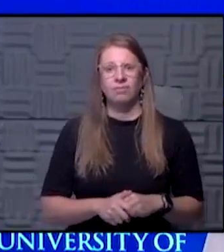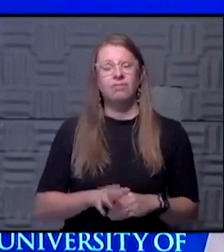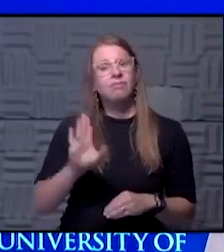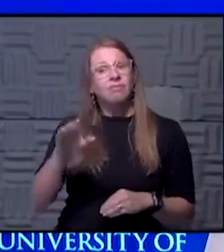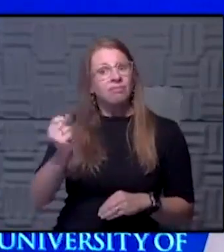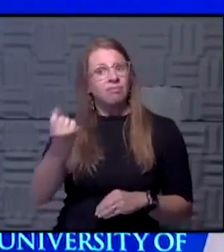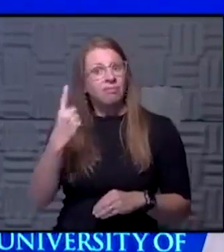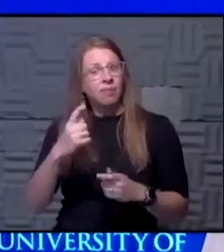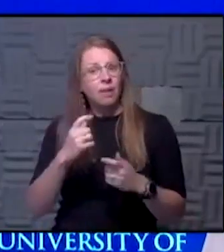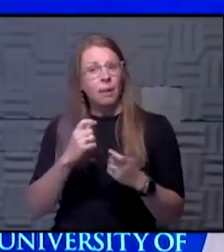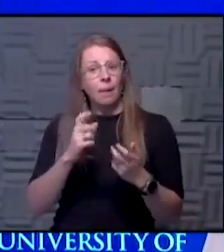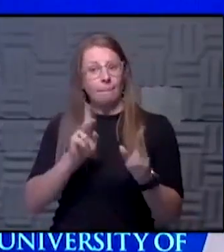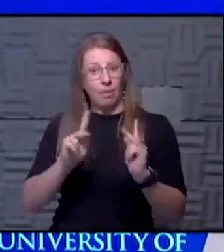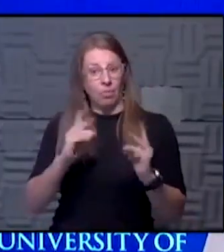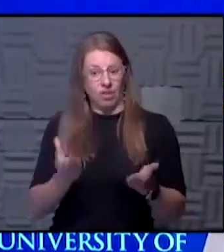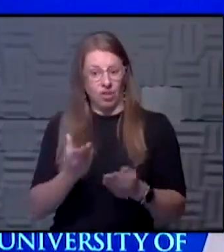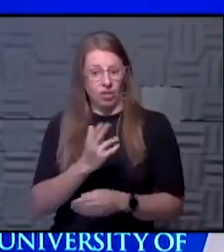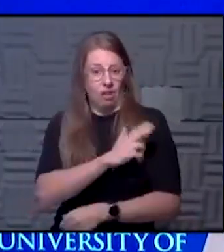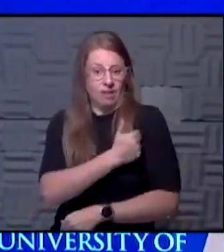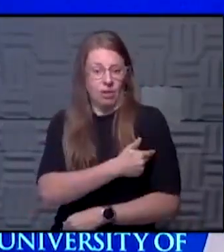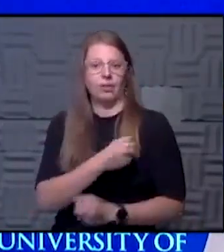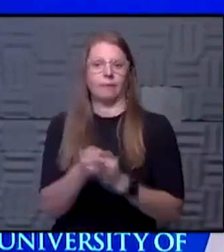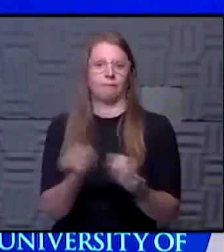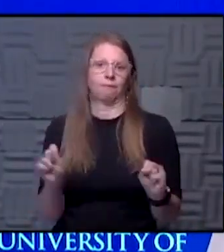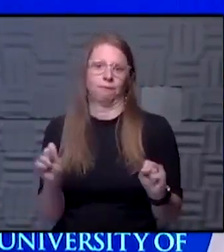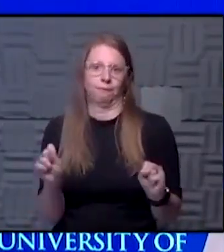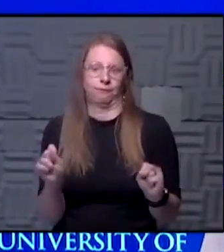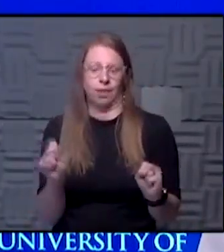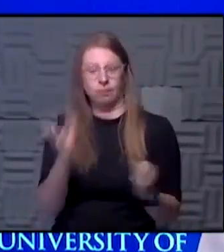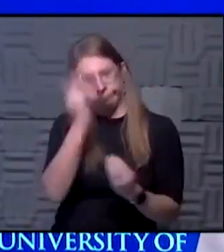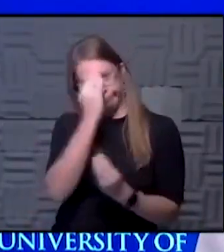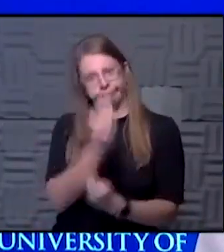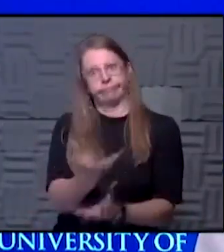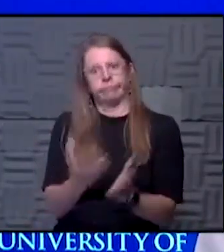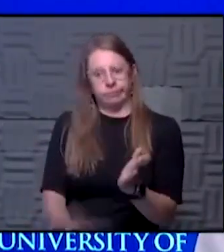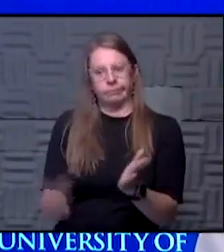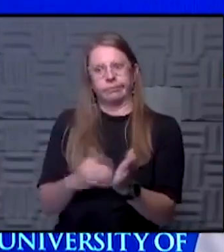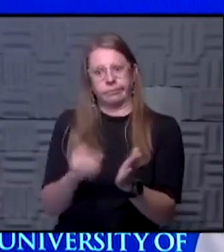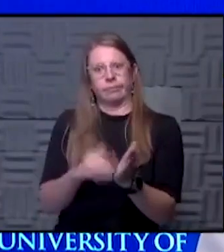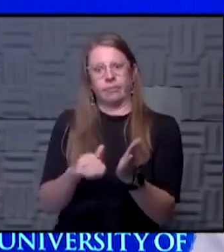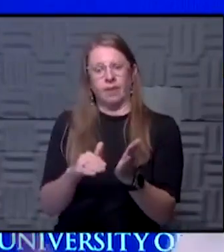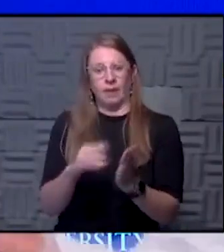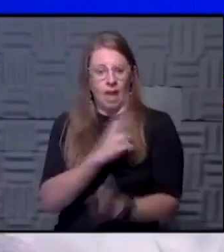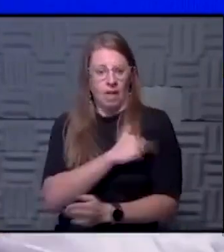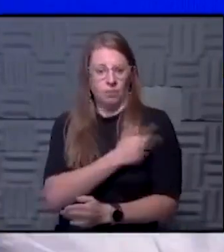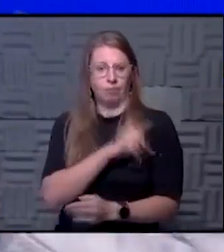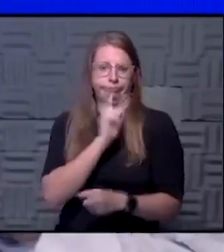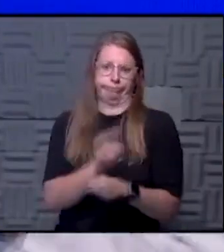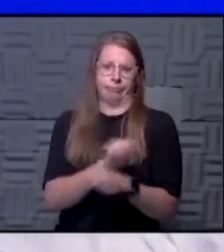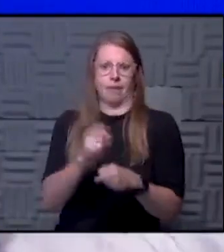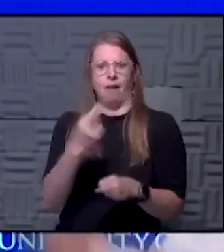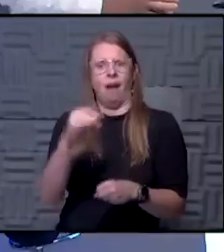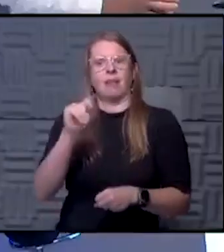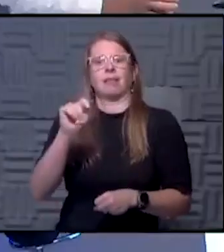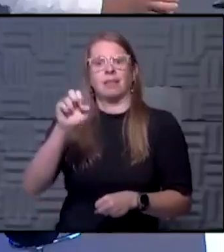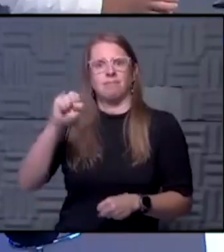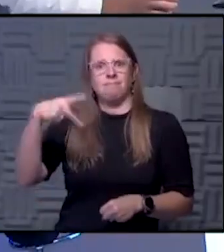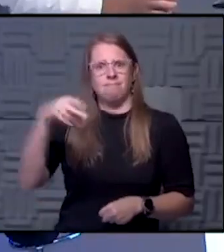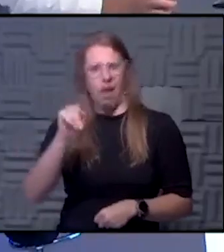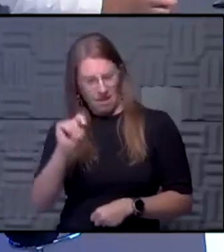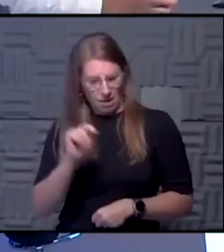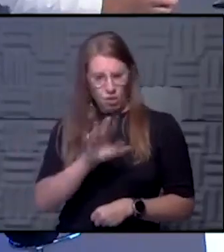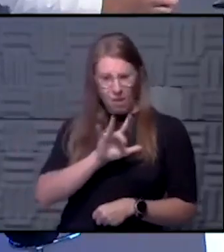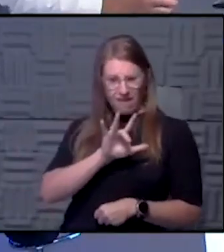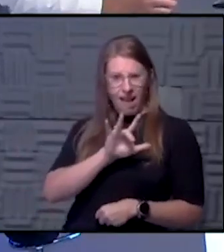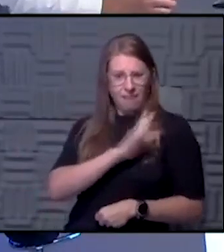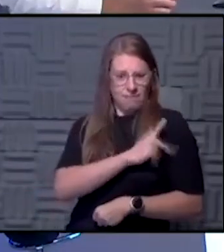in hospitals are safe. And we've said this again and again. Hospitals are the real hotspot, right? For example, you mentioned we have 25 patients. Those